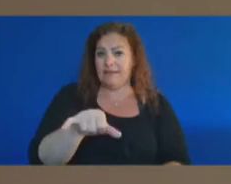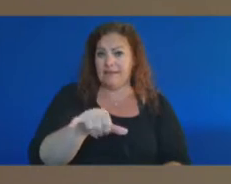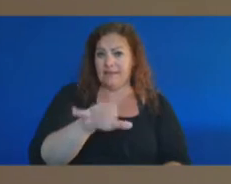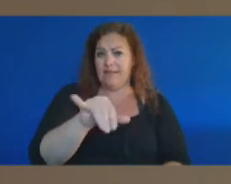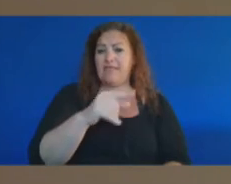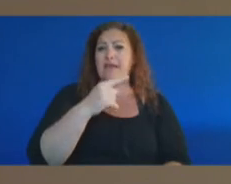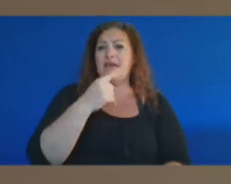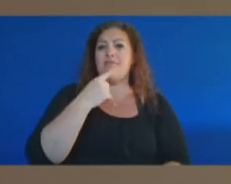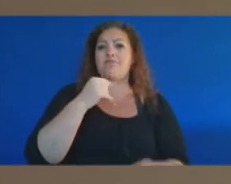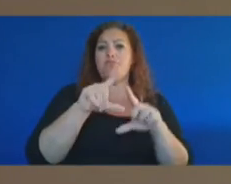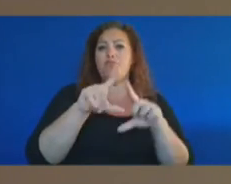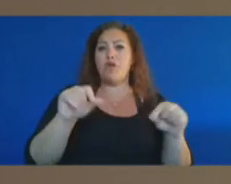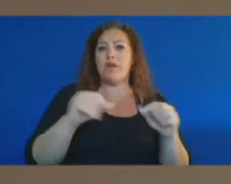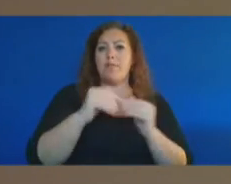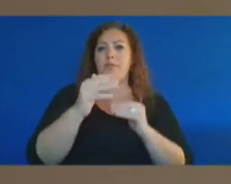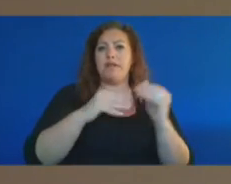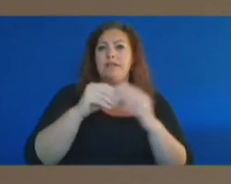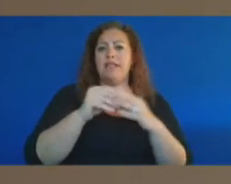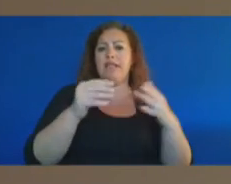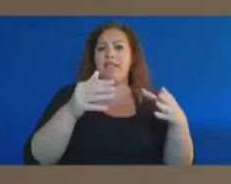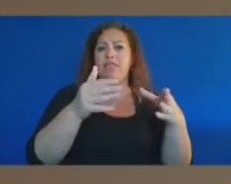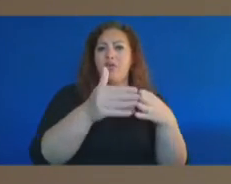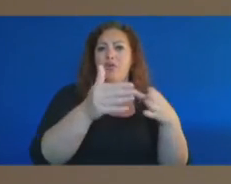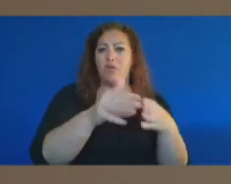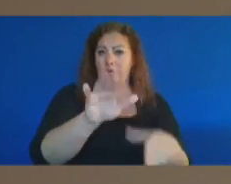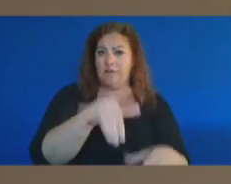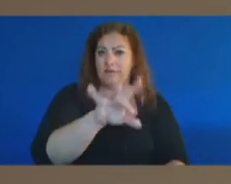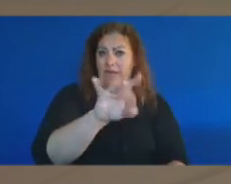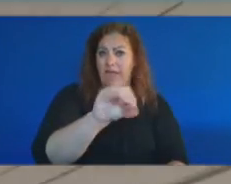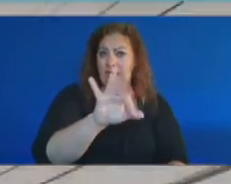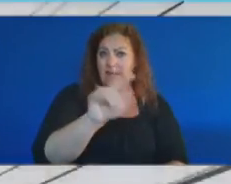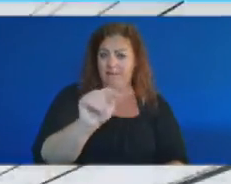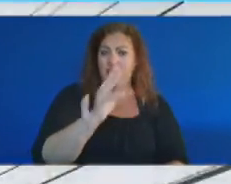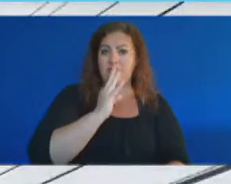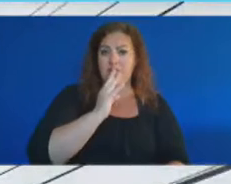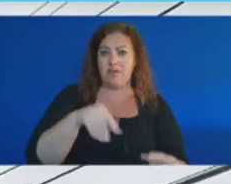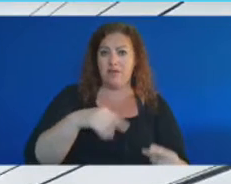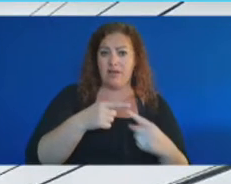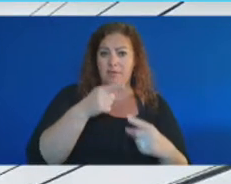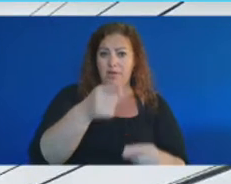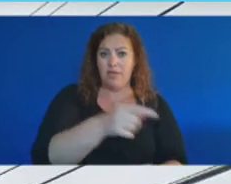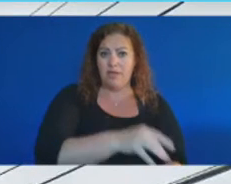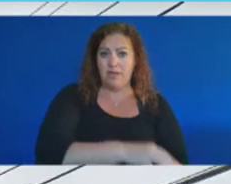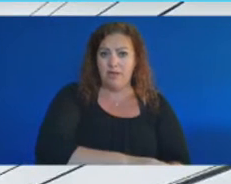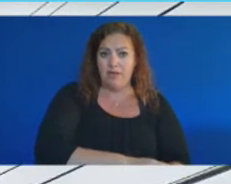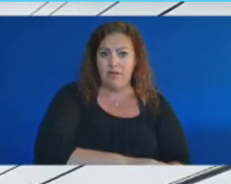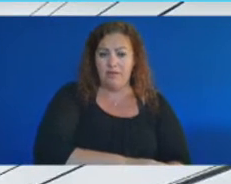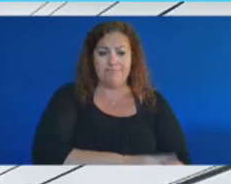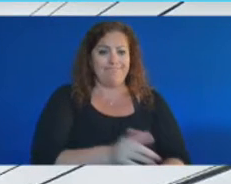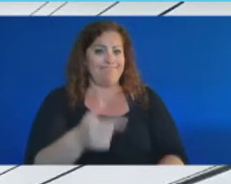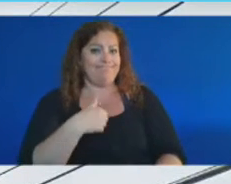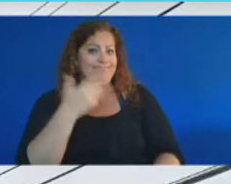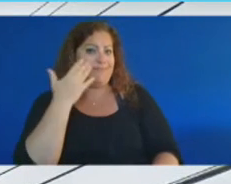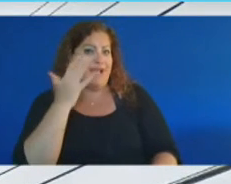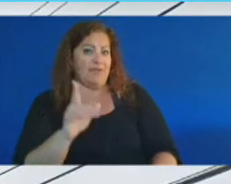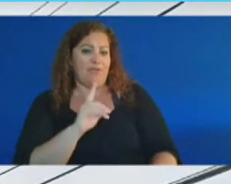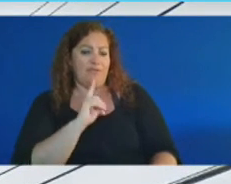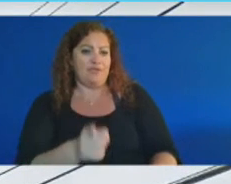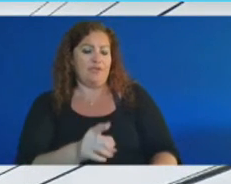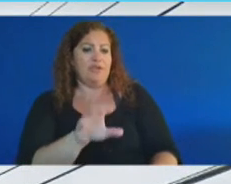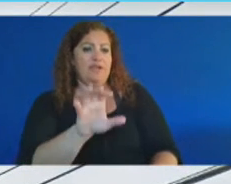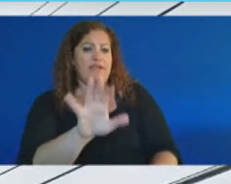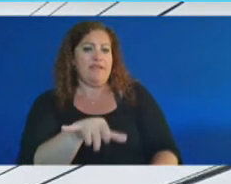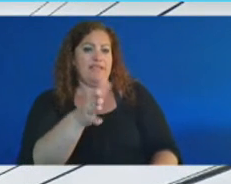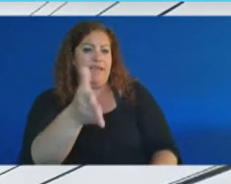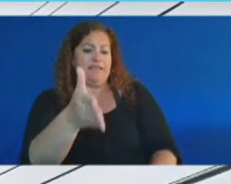corner is that is that 80 ft we talking about um I I don't know for sure uh this is the existing building